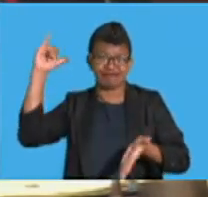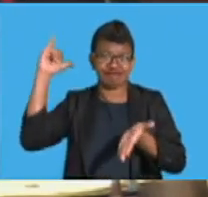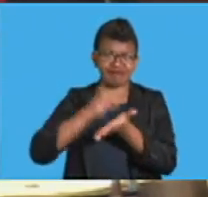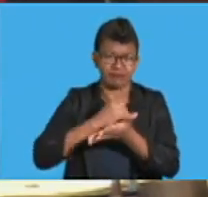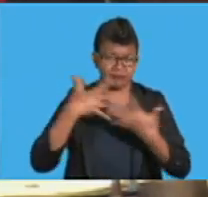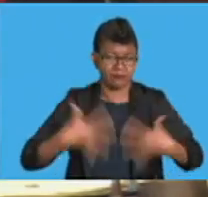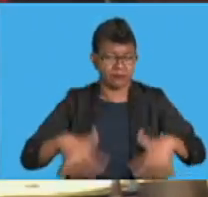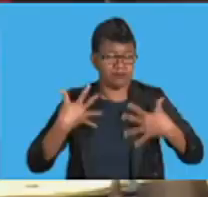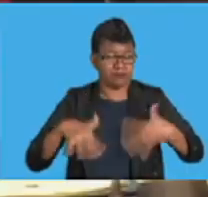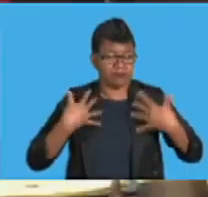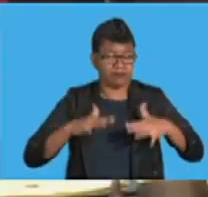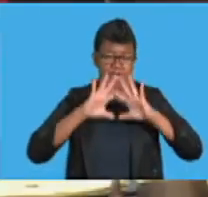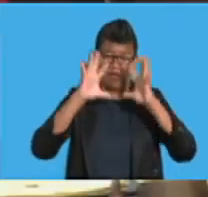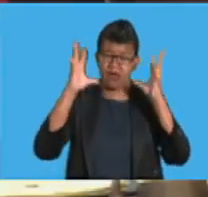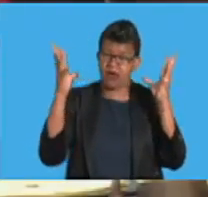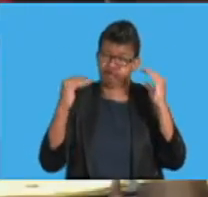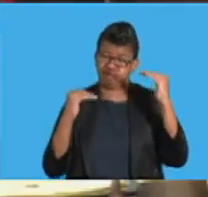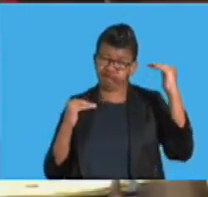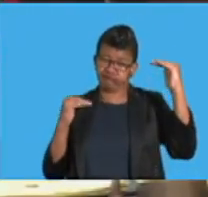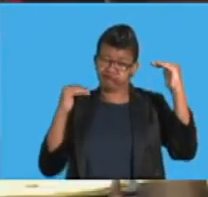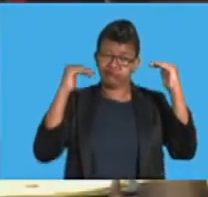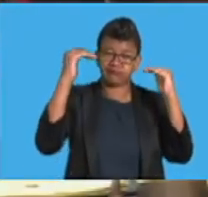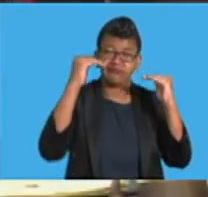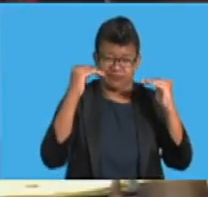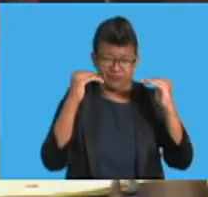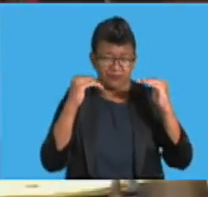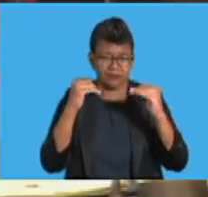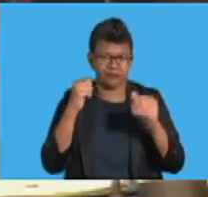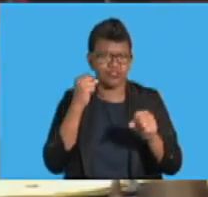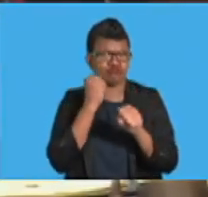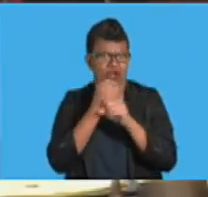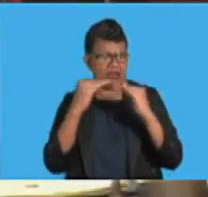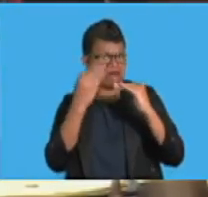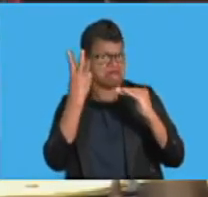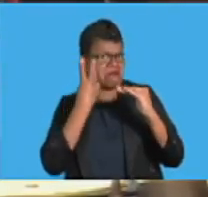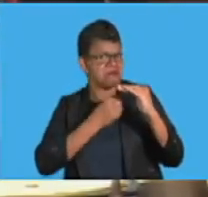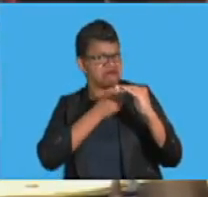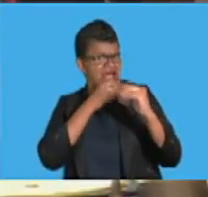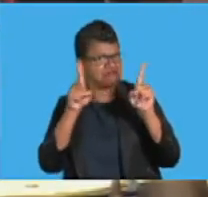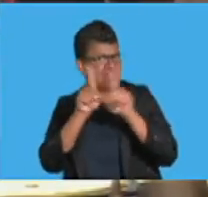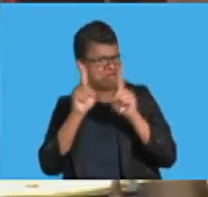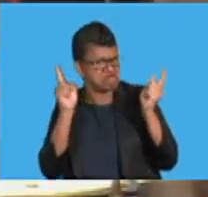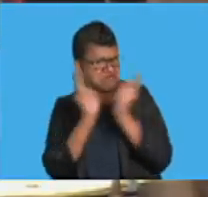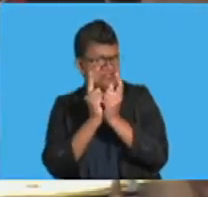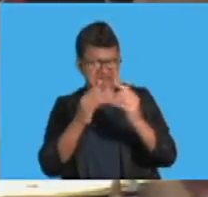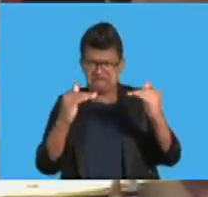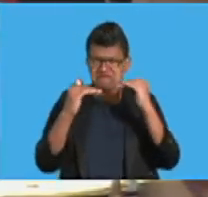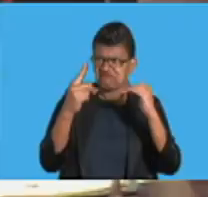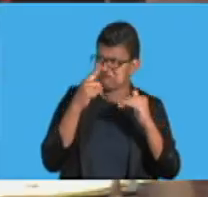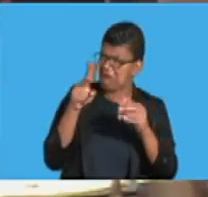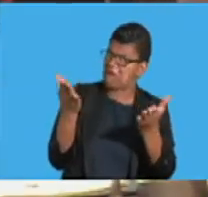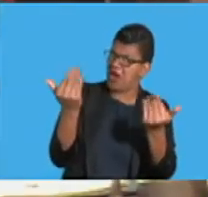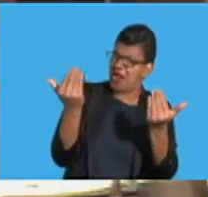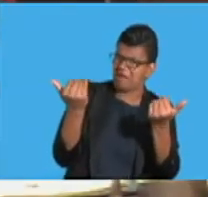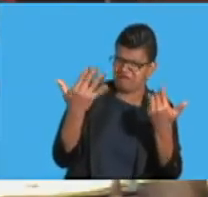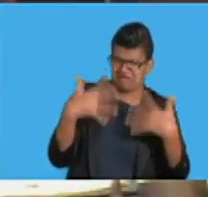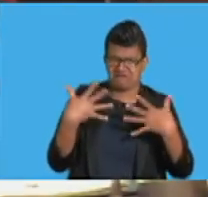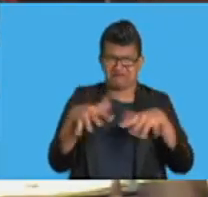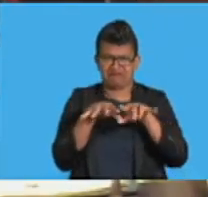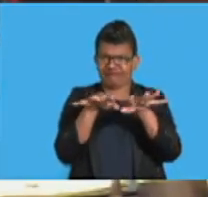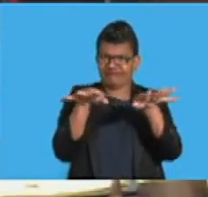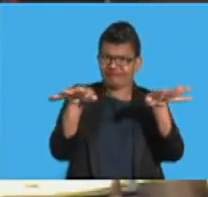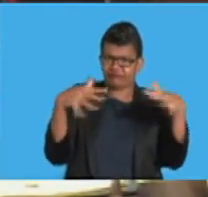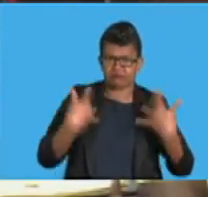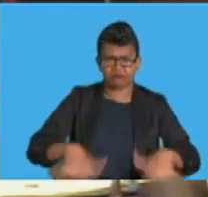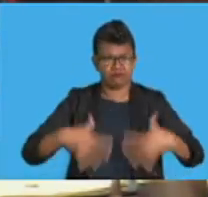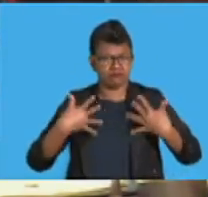and out of centres close engender a sense of pride when we meet up with visitors to our shores. Madam Speaker, the average Fijian has more